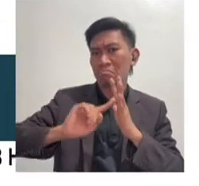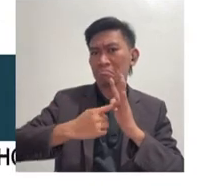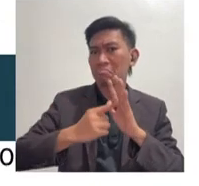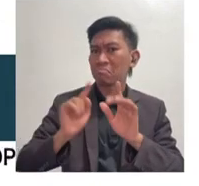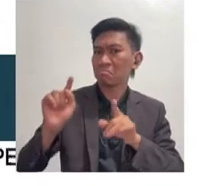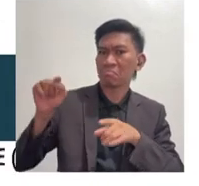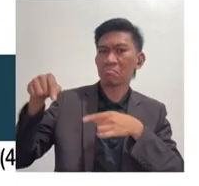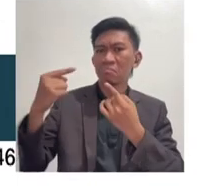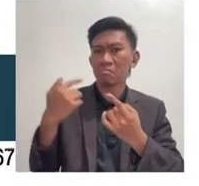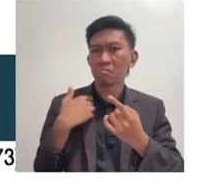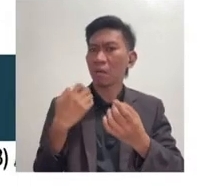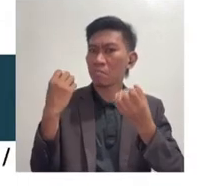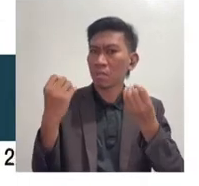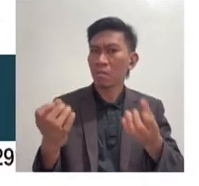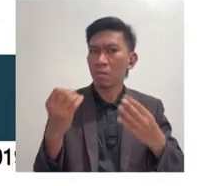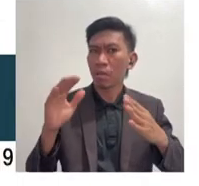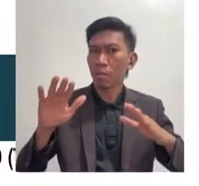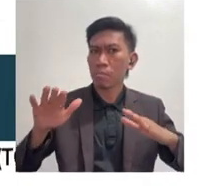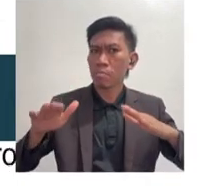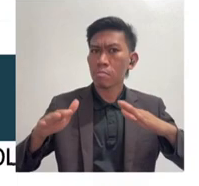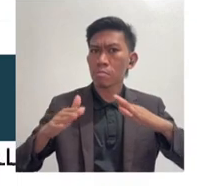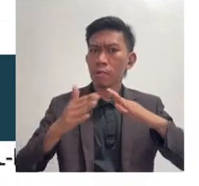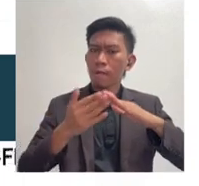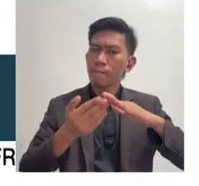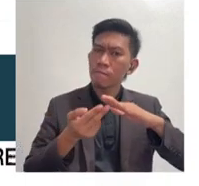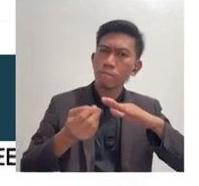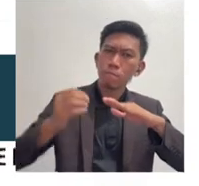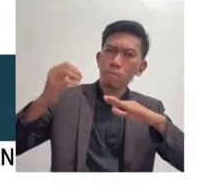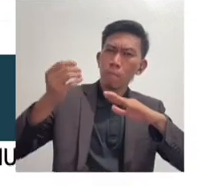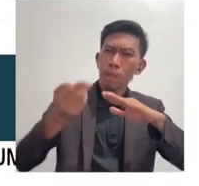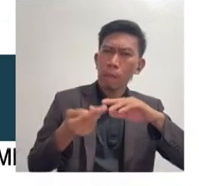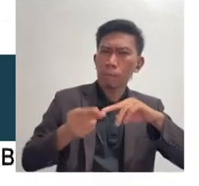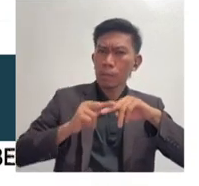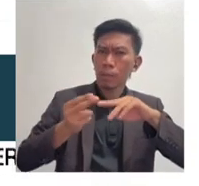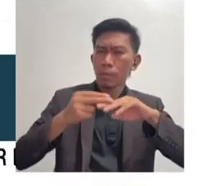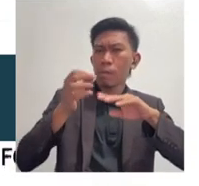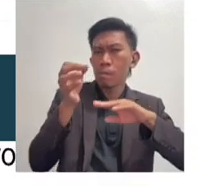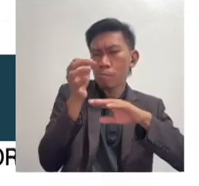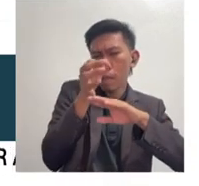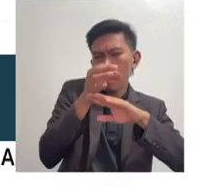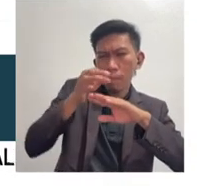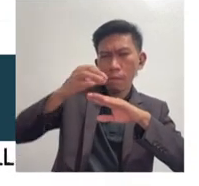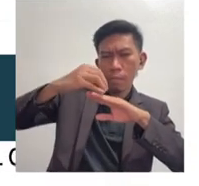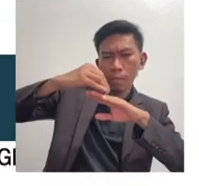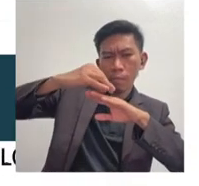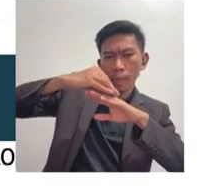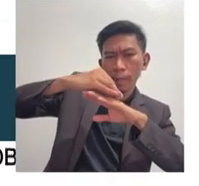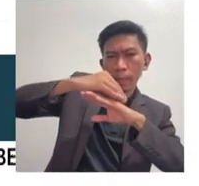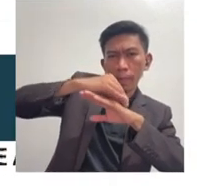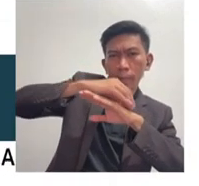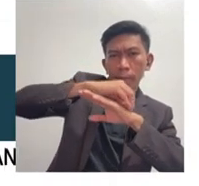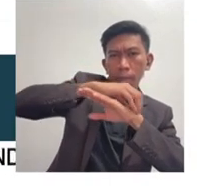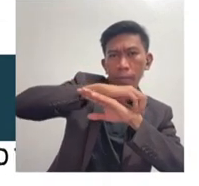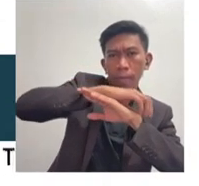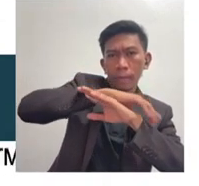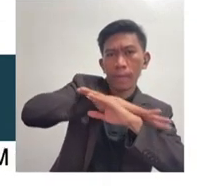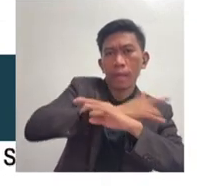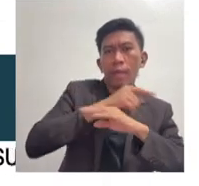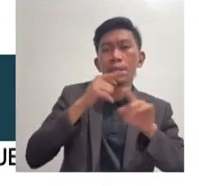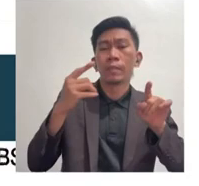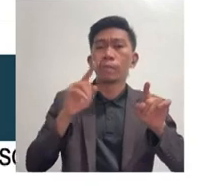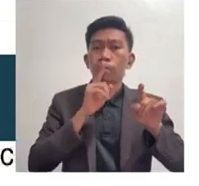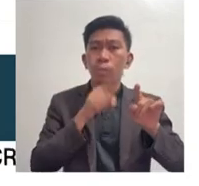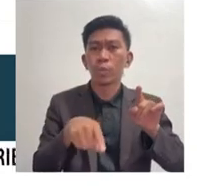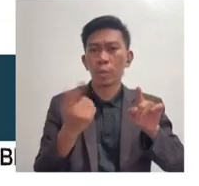seen a rapid, steep increase in the incidence of rockfall events. No? Mm-hmm. Now, rockfall in Mayon is actually quite